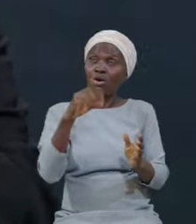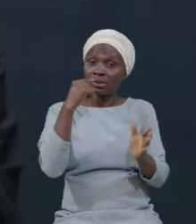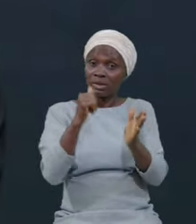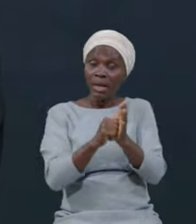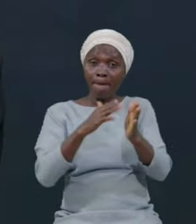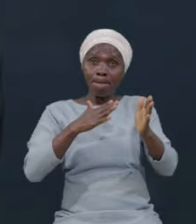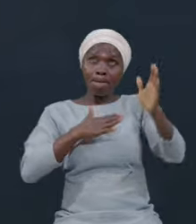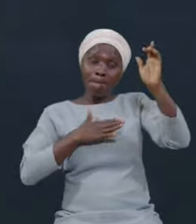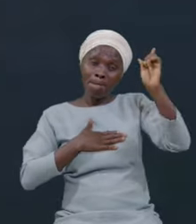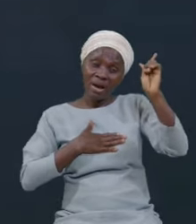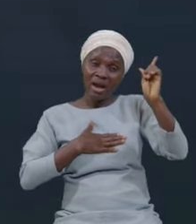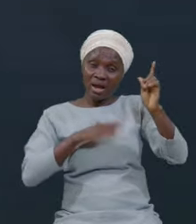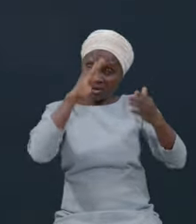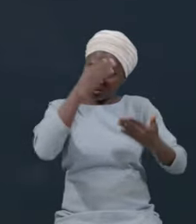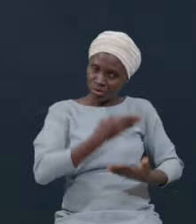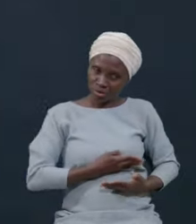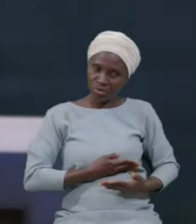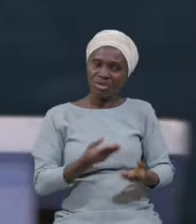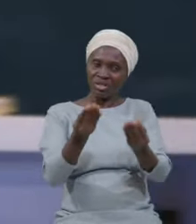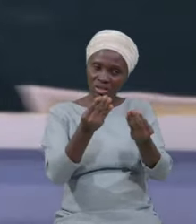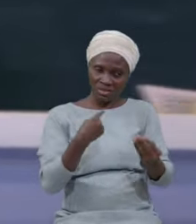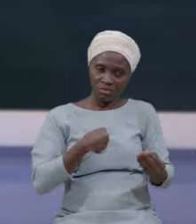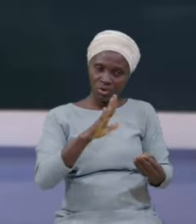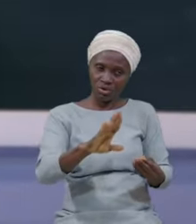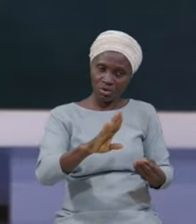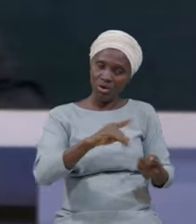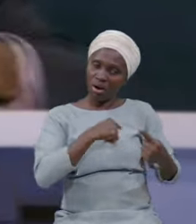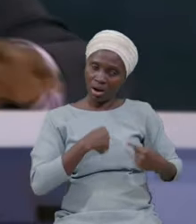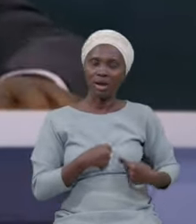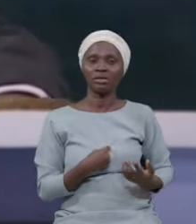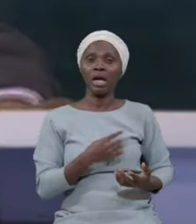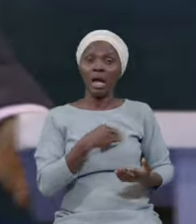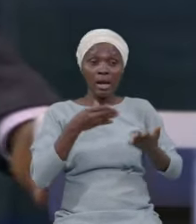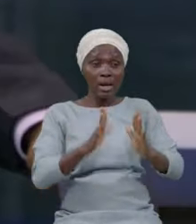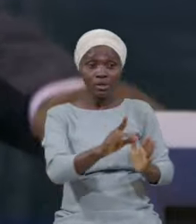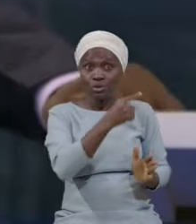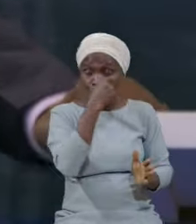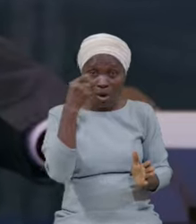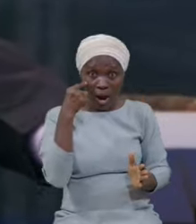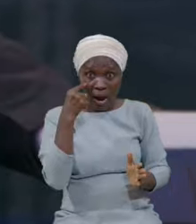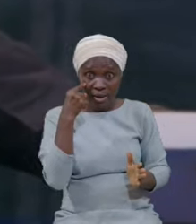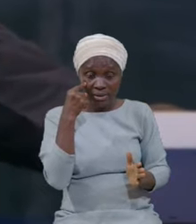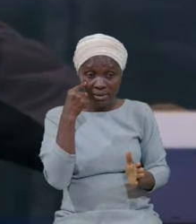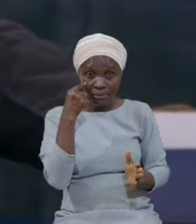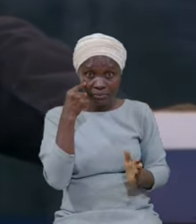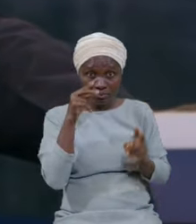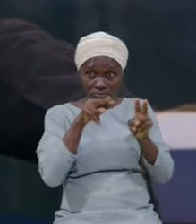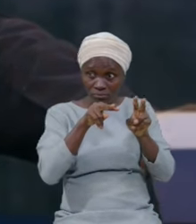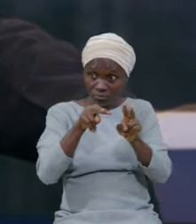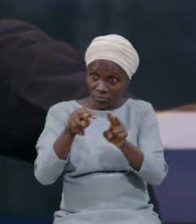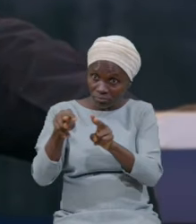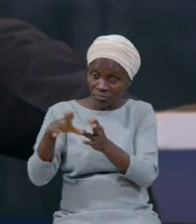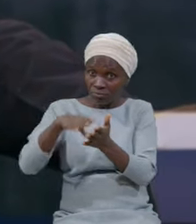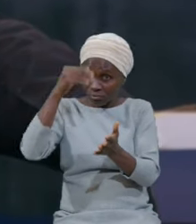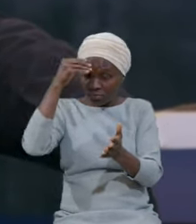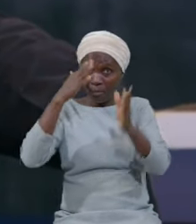eyes observe my ways. As you come to the Lord will turn everything around